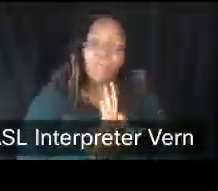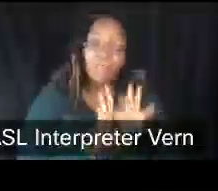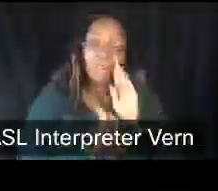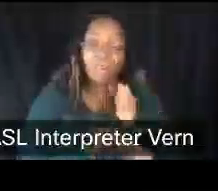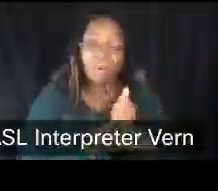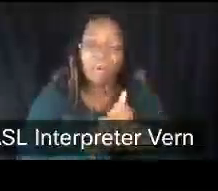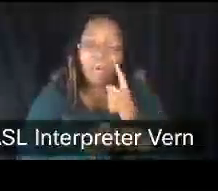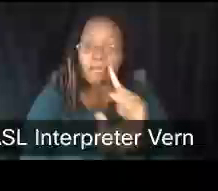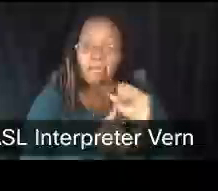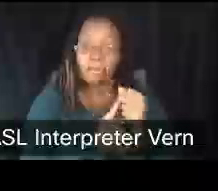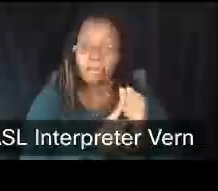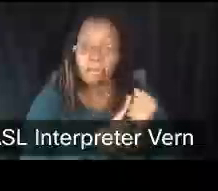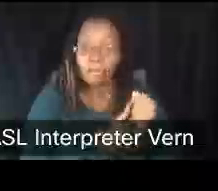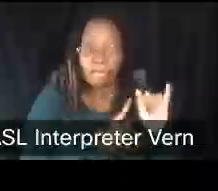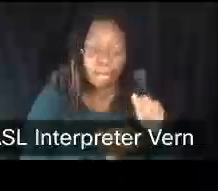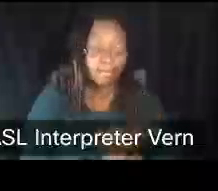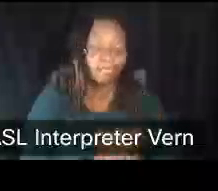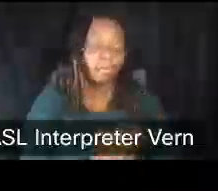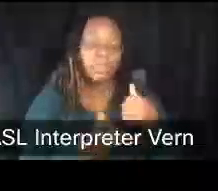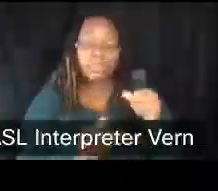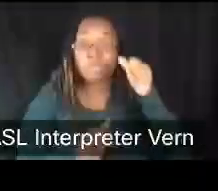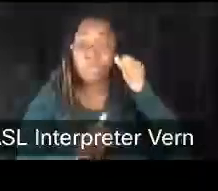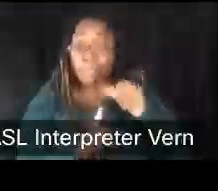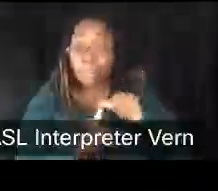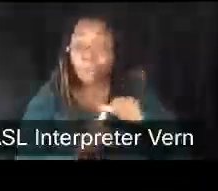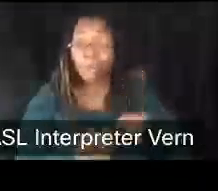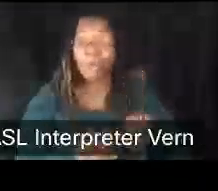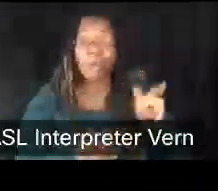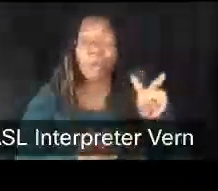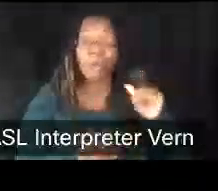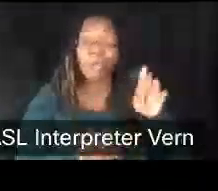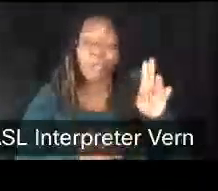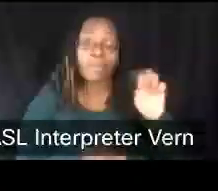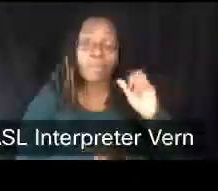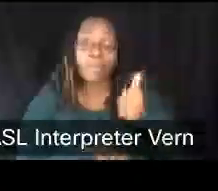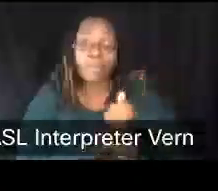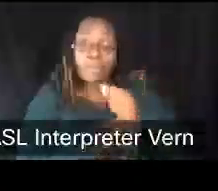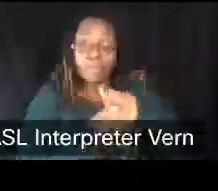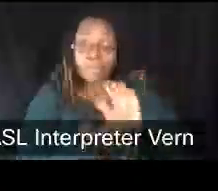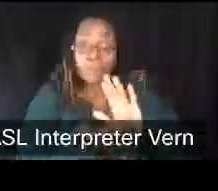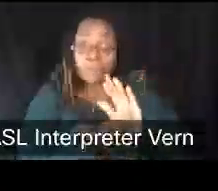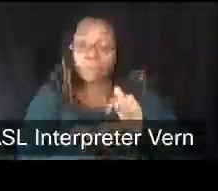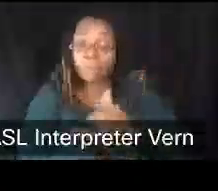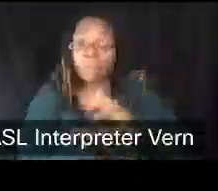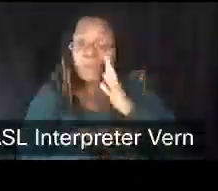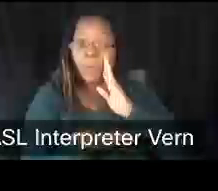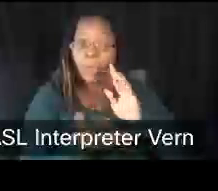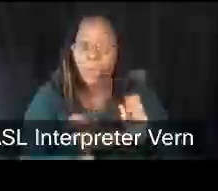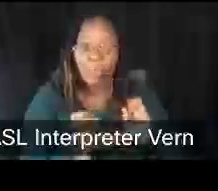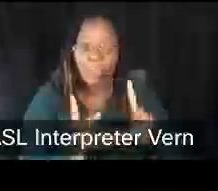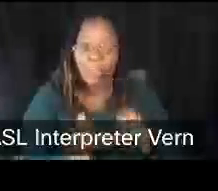scenarios. So just keeping in mind that it's a values-based approach where we're allowing